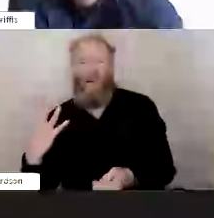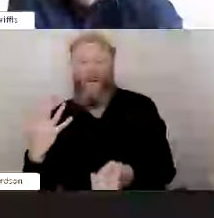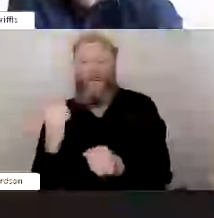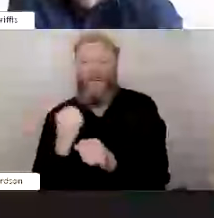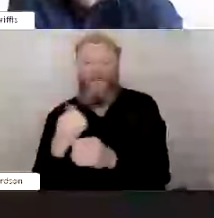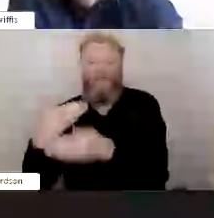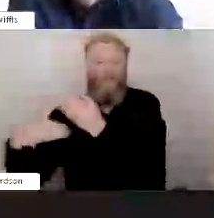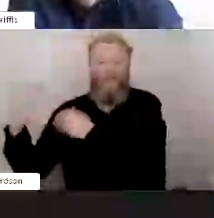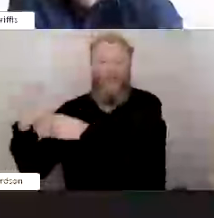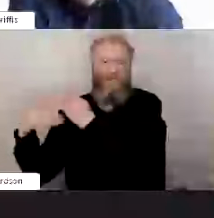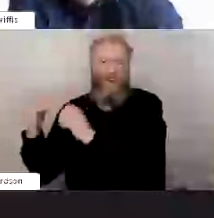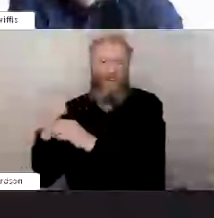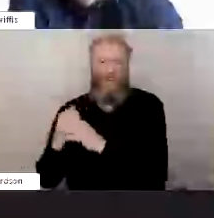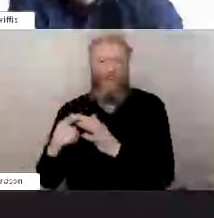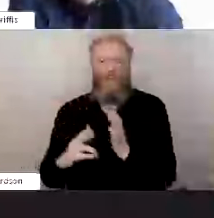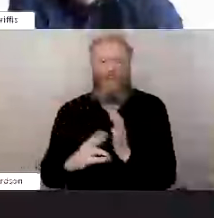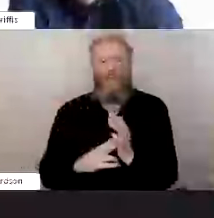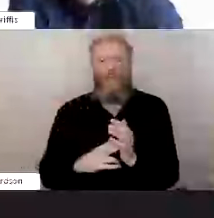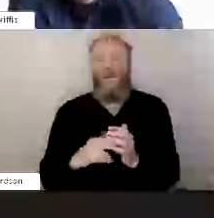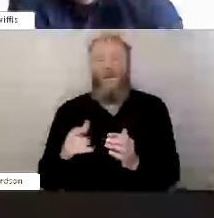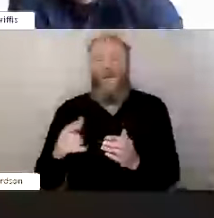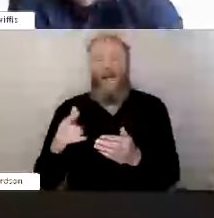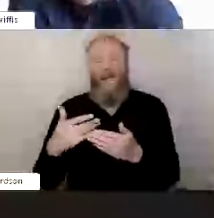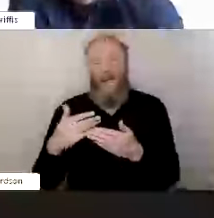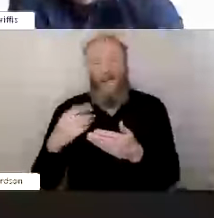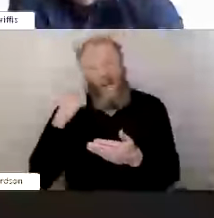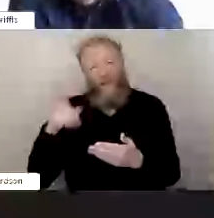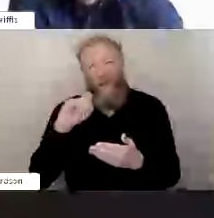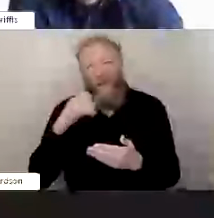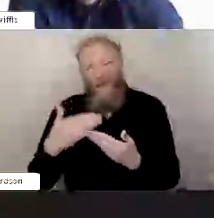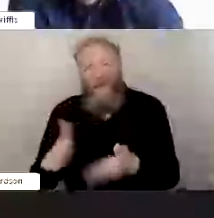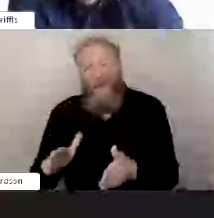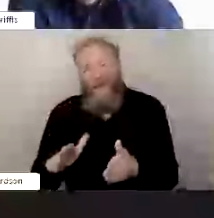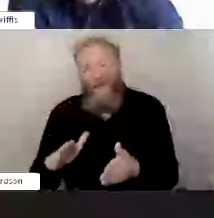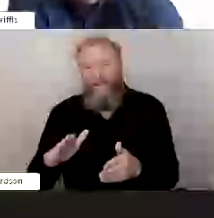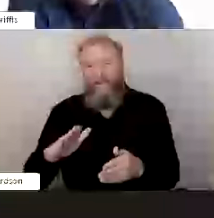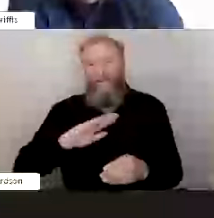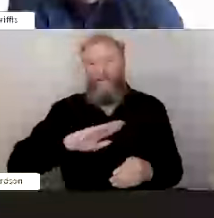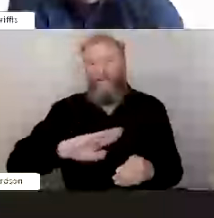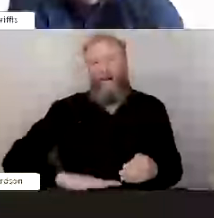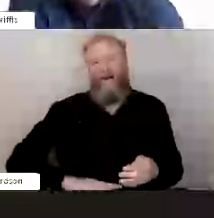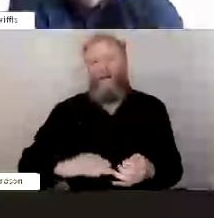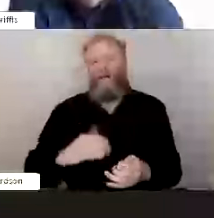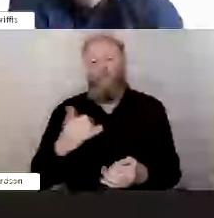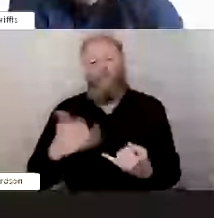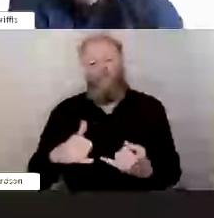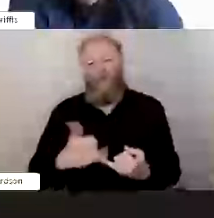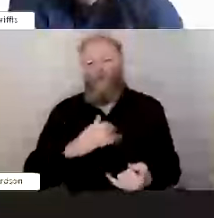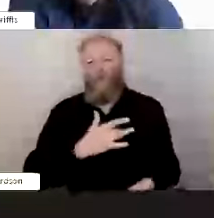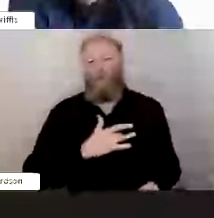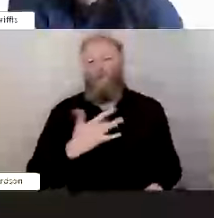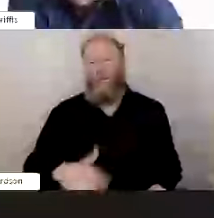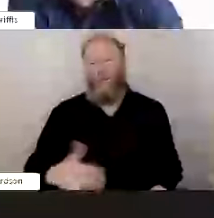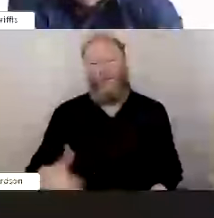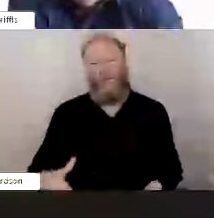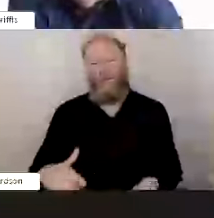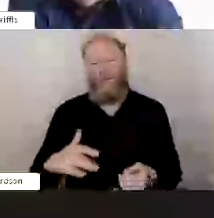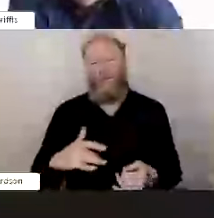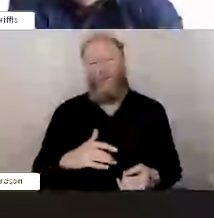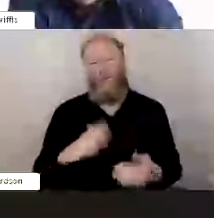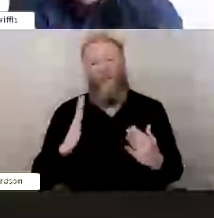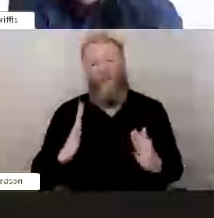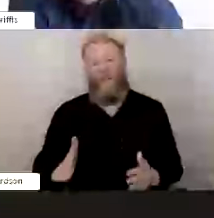they talk about leaving the land with great pain, and it's very real pain. I don't